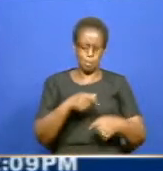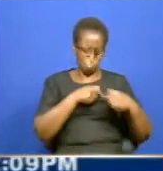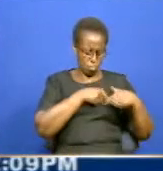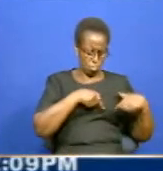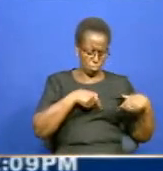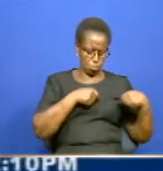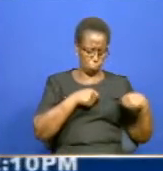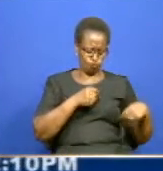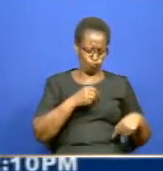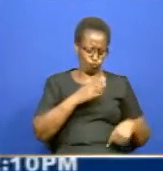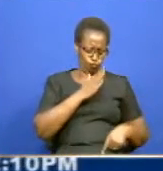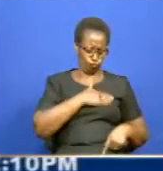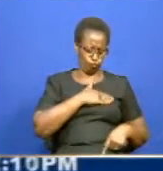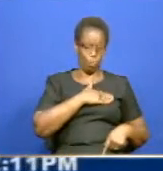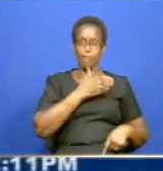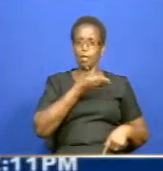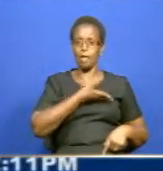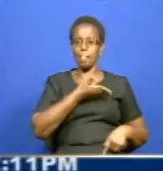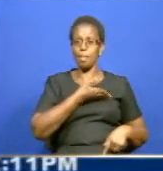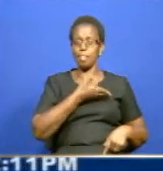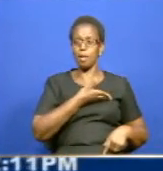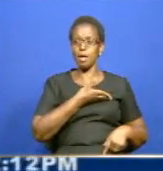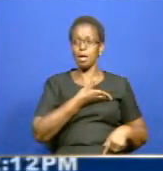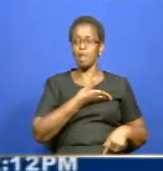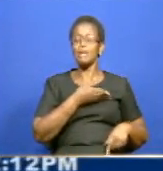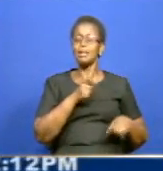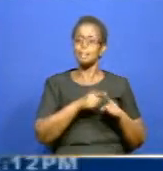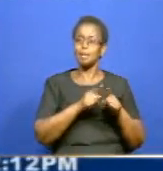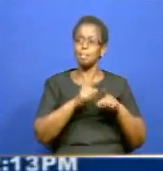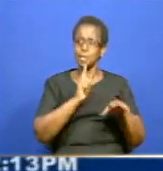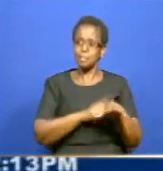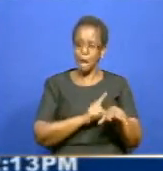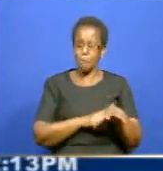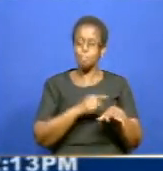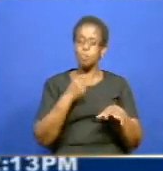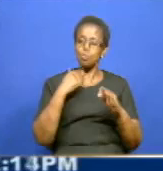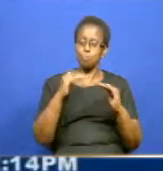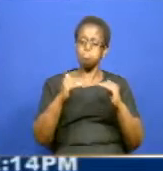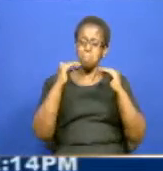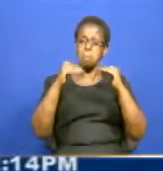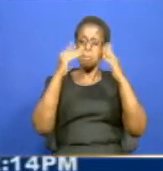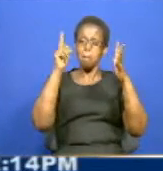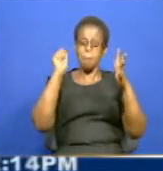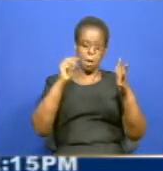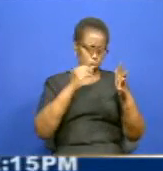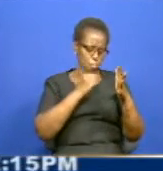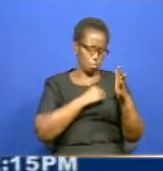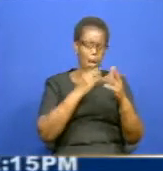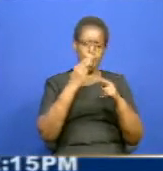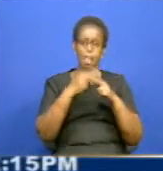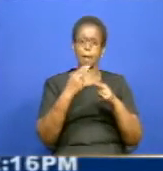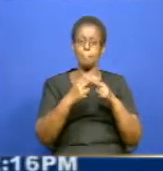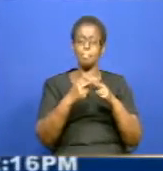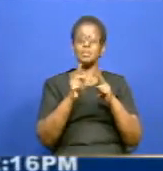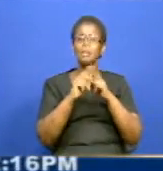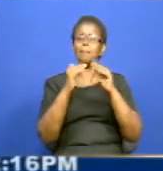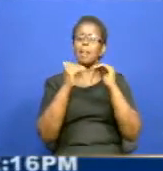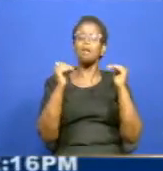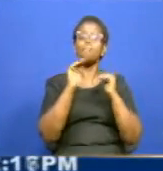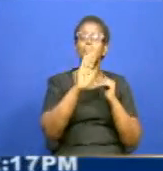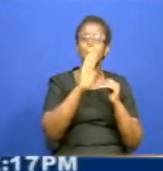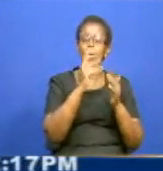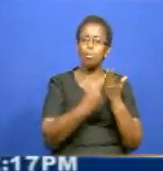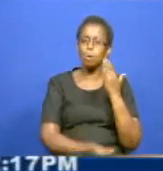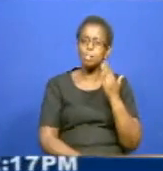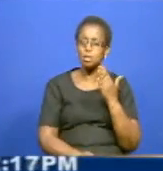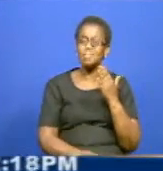you rise in rank, prominently display your name and rank. That culture seems to be disappearing, yet it played a very